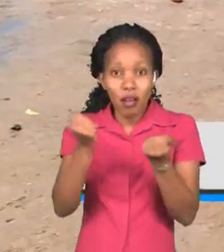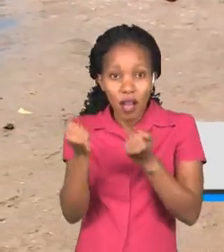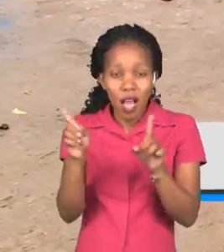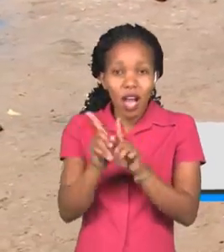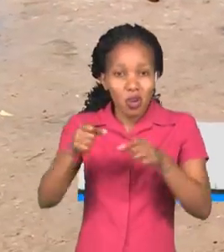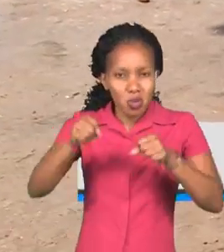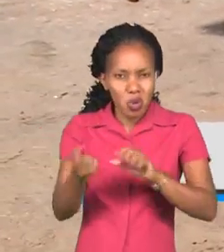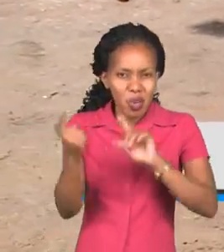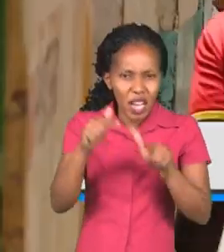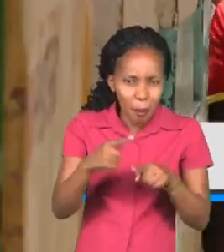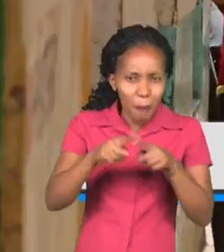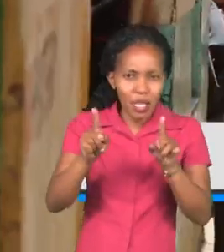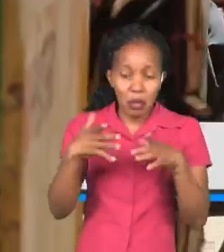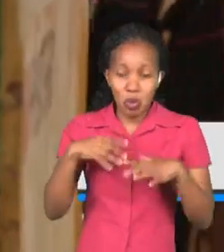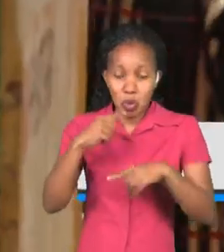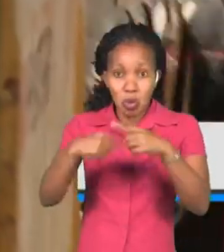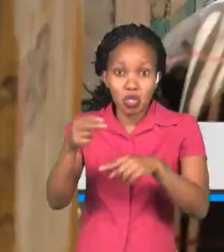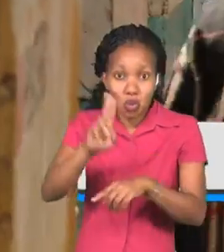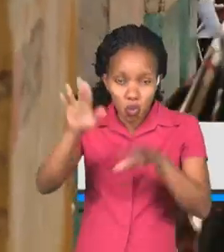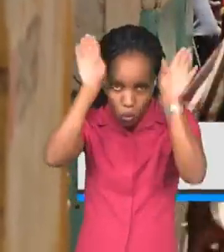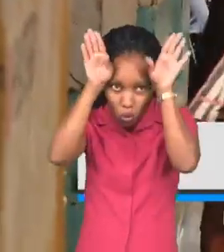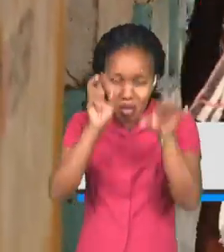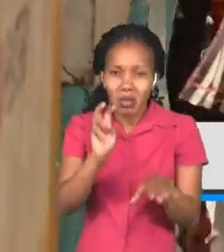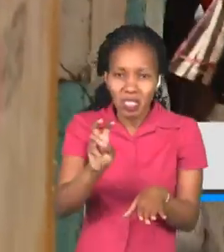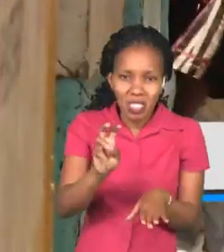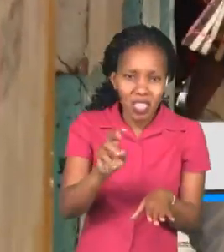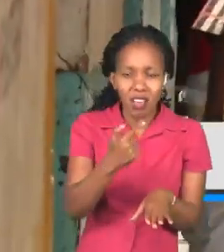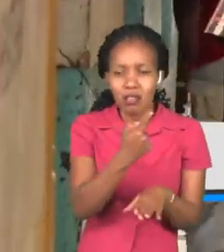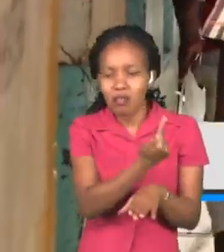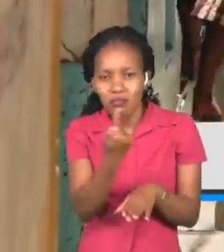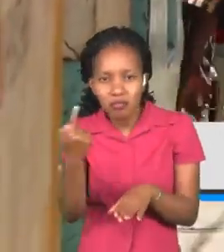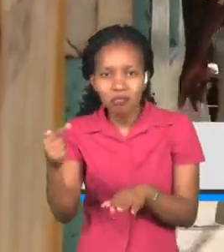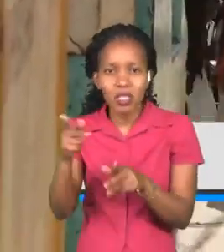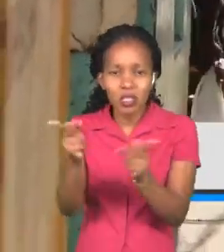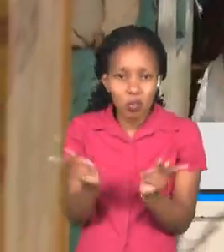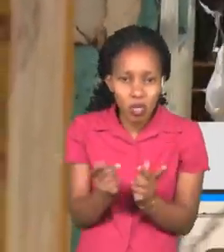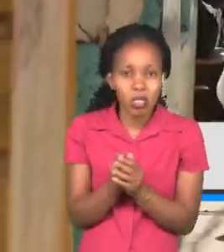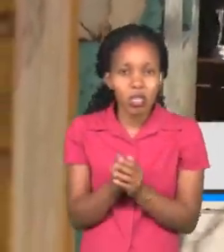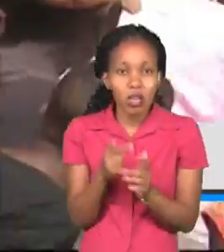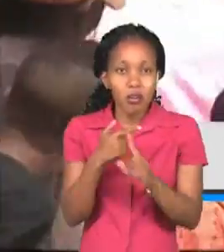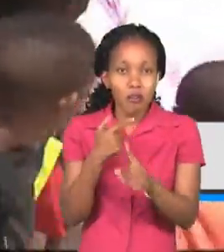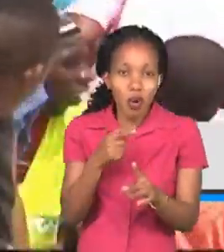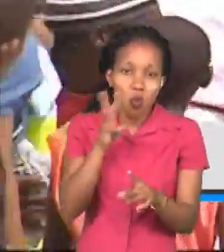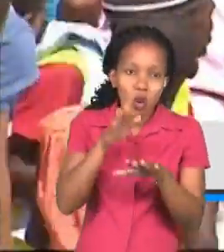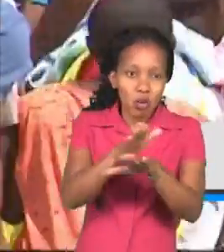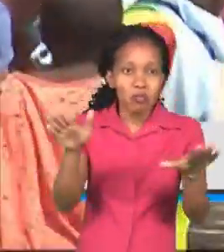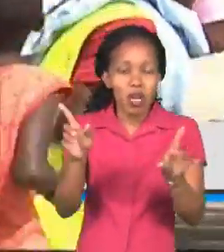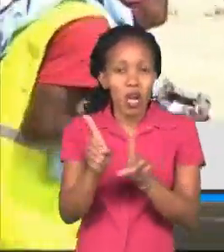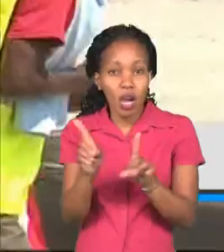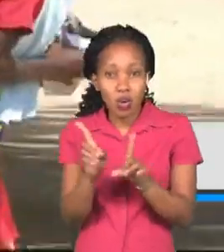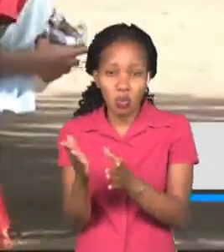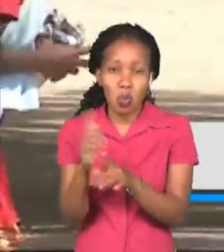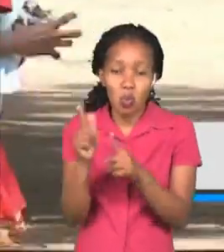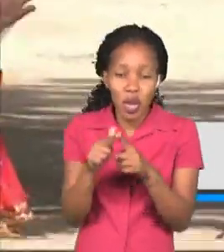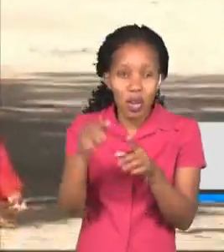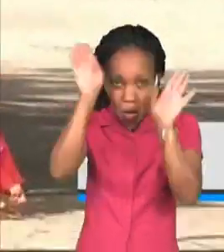not outdone their numbers. They can be seen everywhere, from the narrow alleys, the sandy beaches, and also taking bath in the